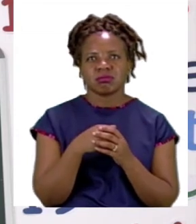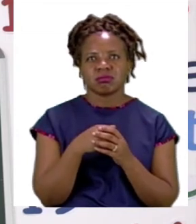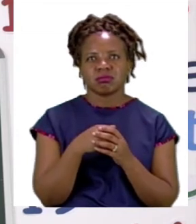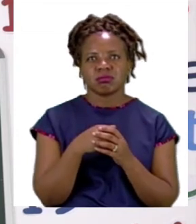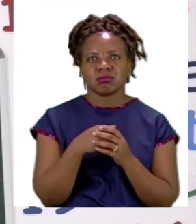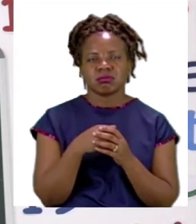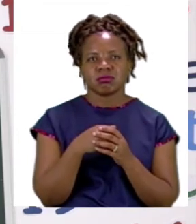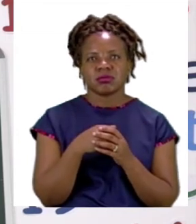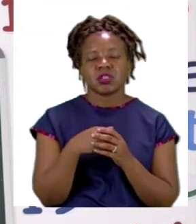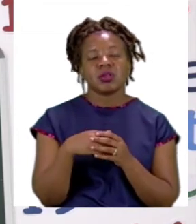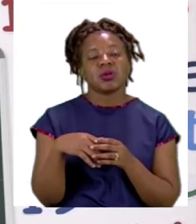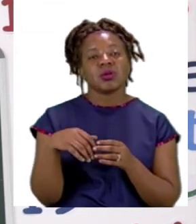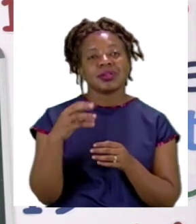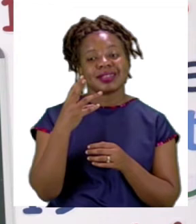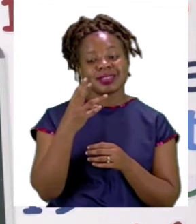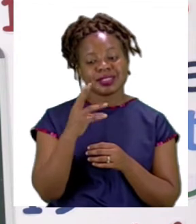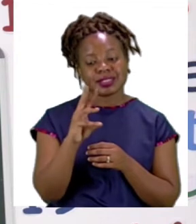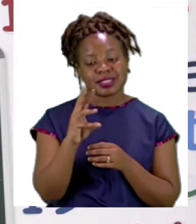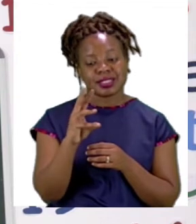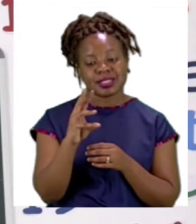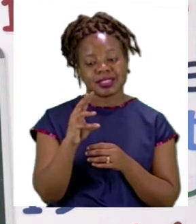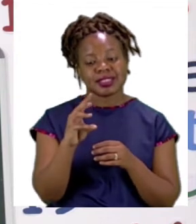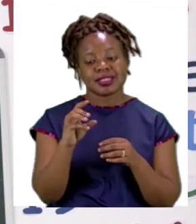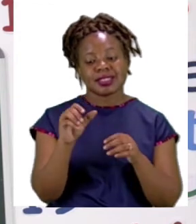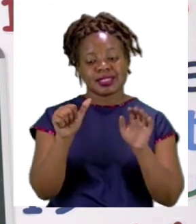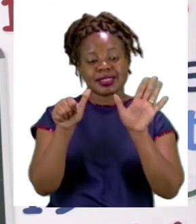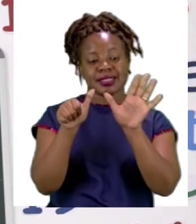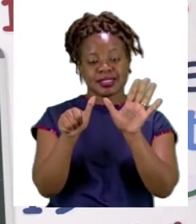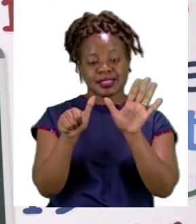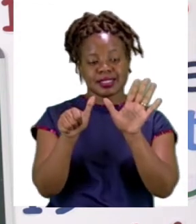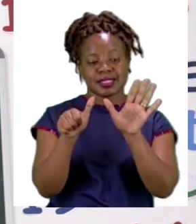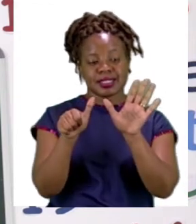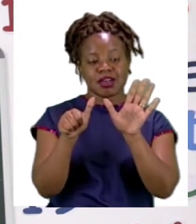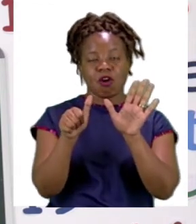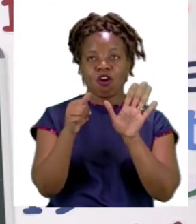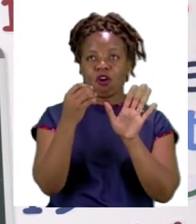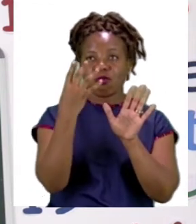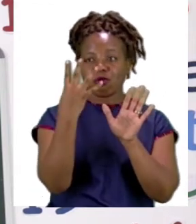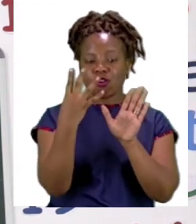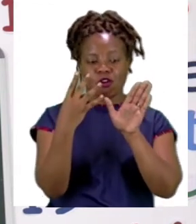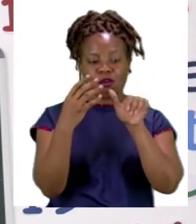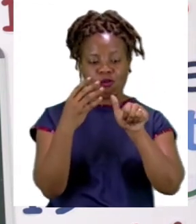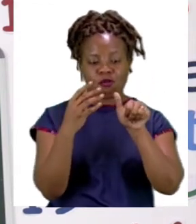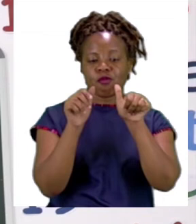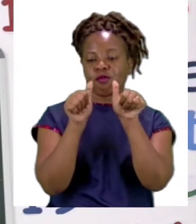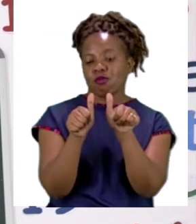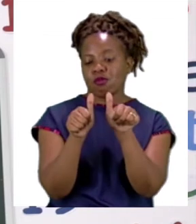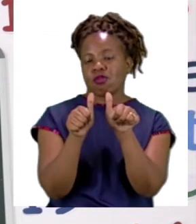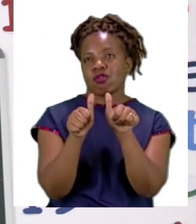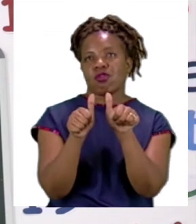If we have 6 and we take away 4, we now have 2. So I'm going to write my